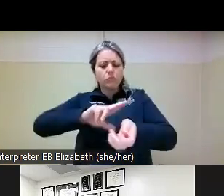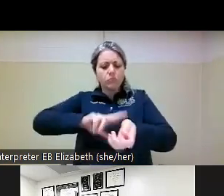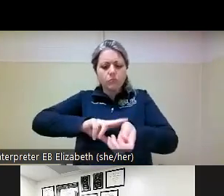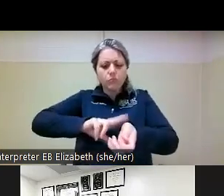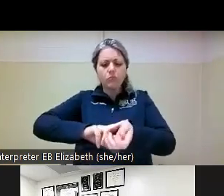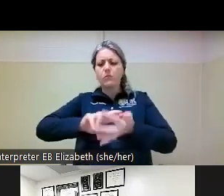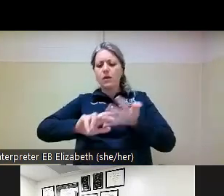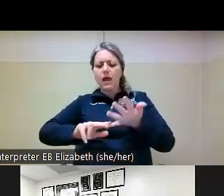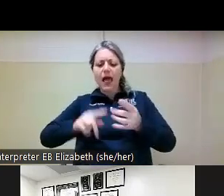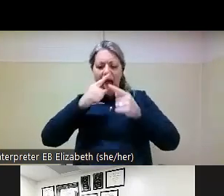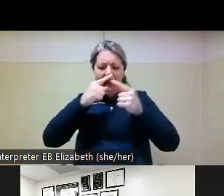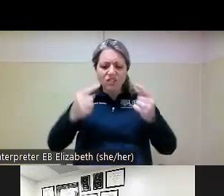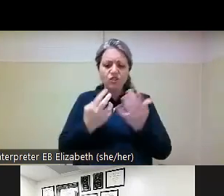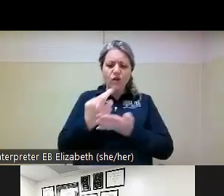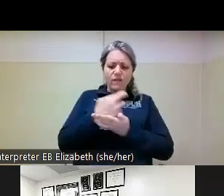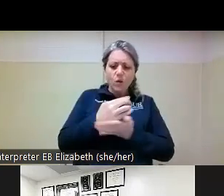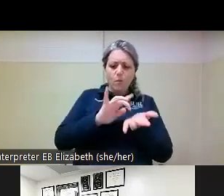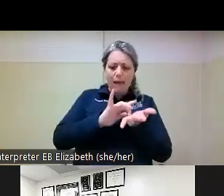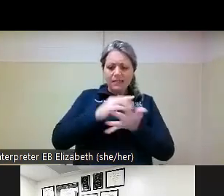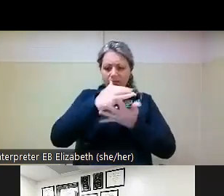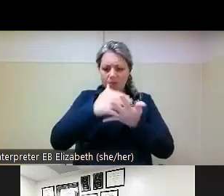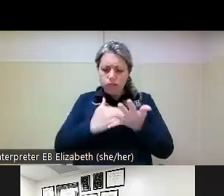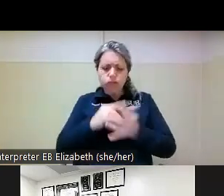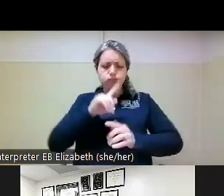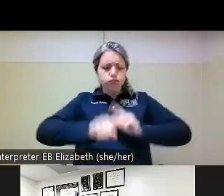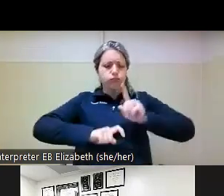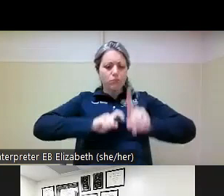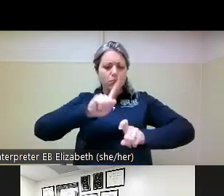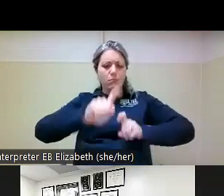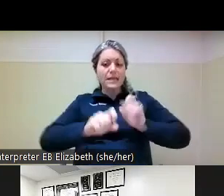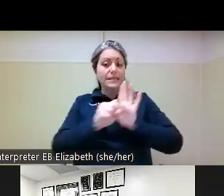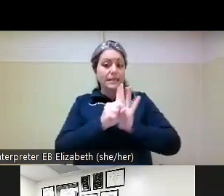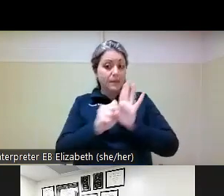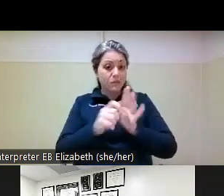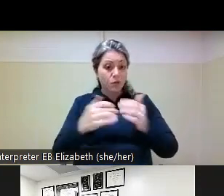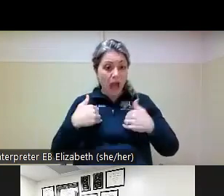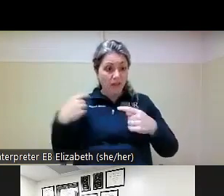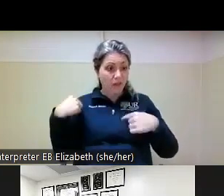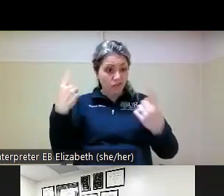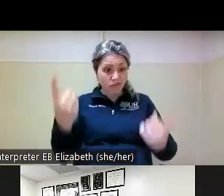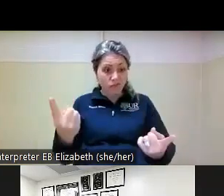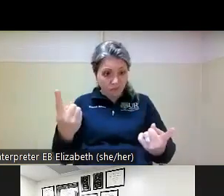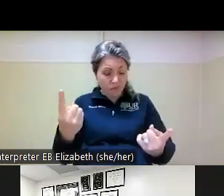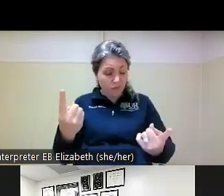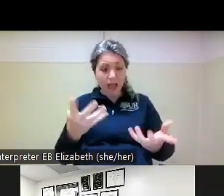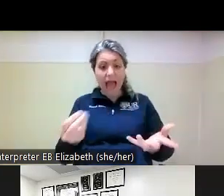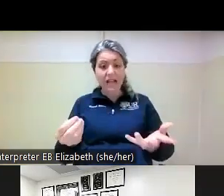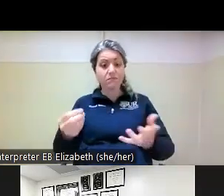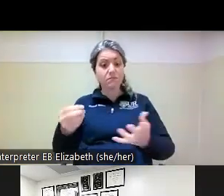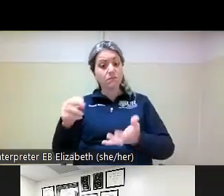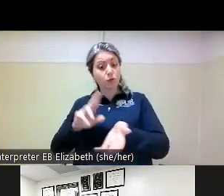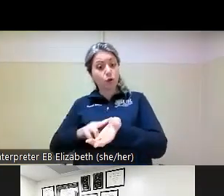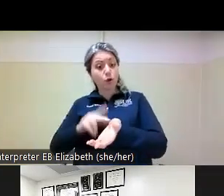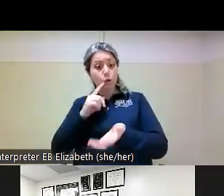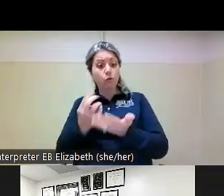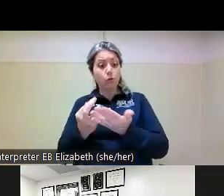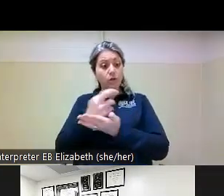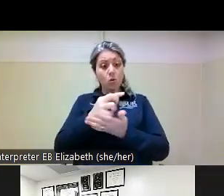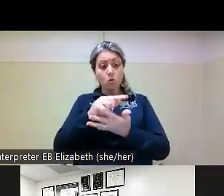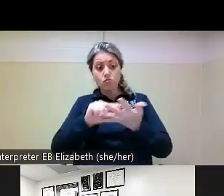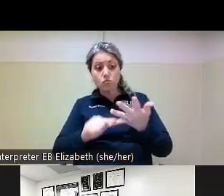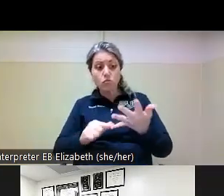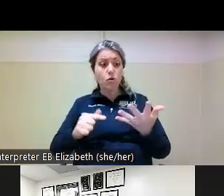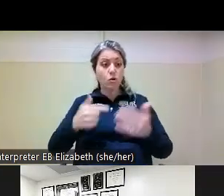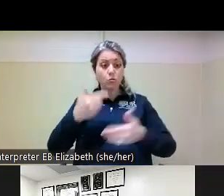medications. She'll ask you a few questions about any symptoms that you might be having. And she'll review the procedure